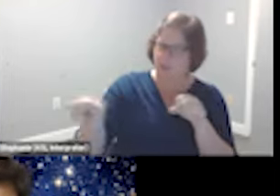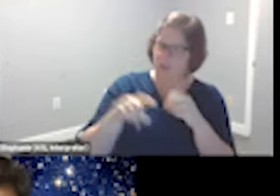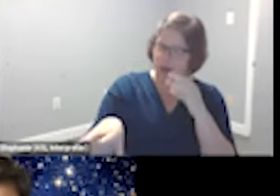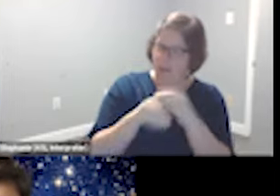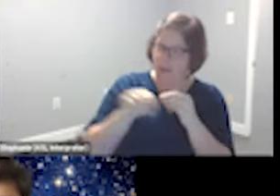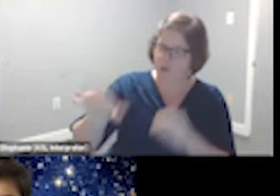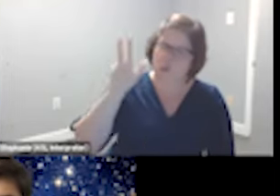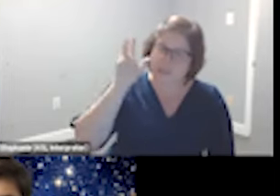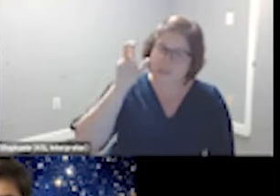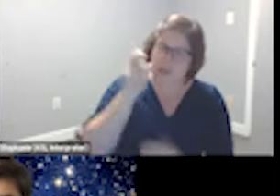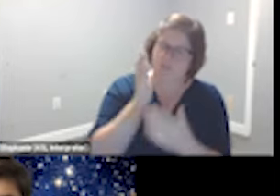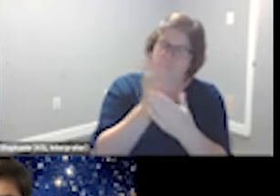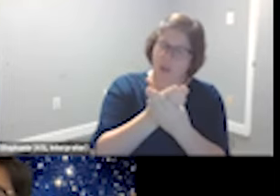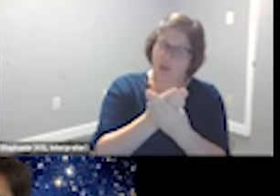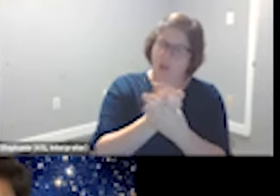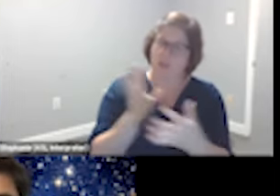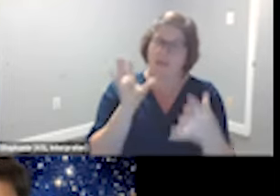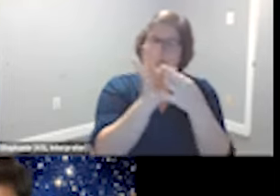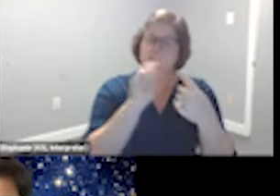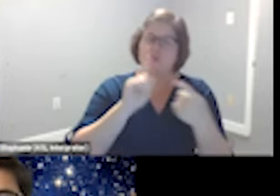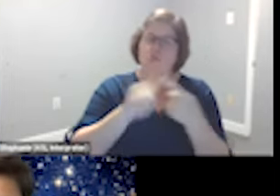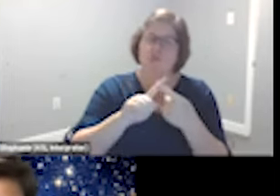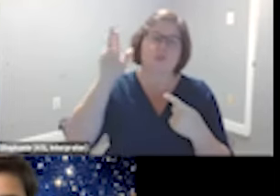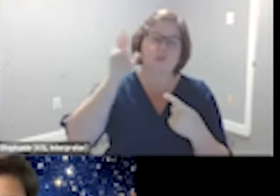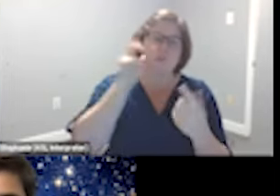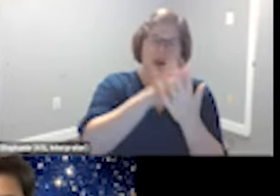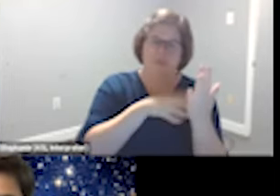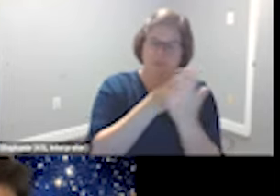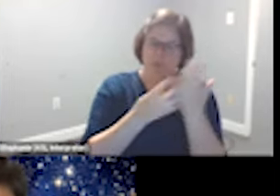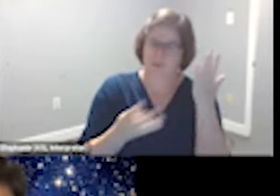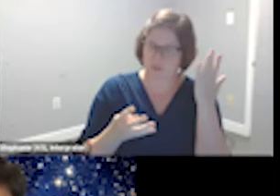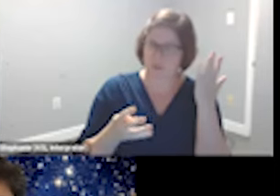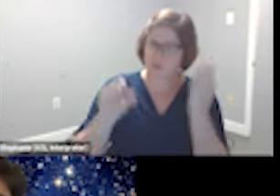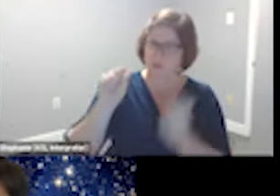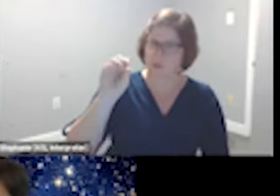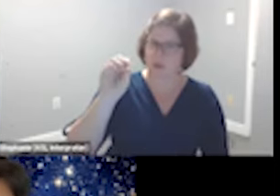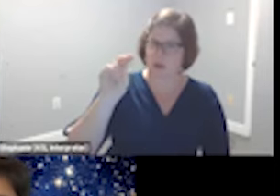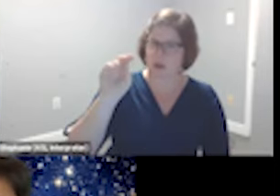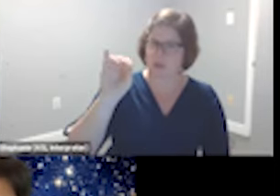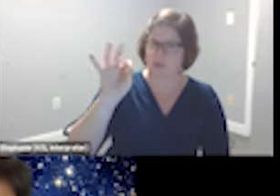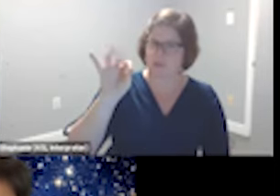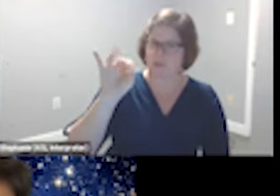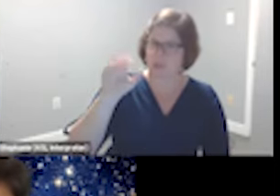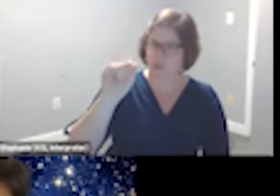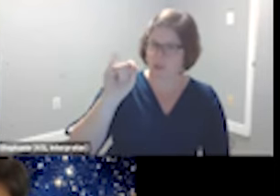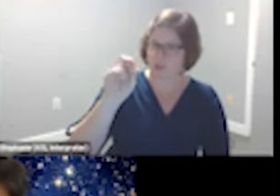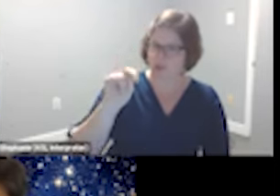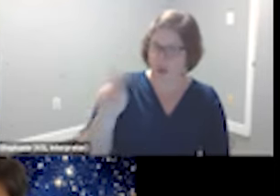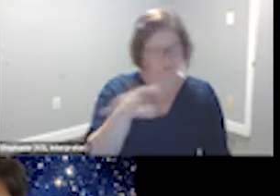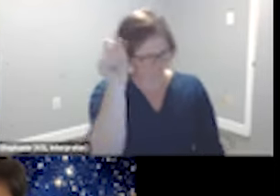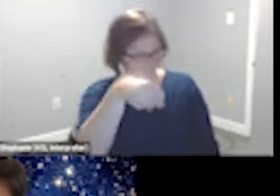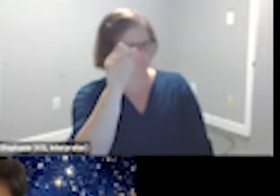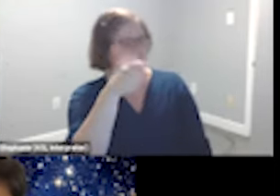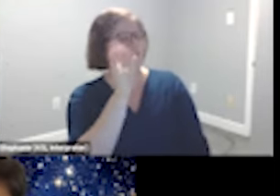or links to the sonification. Some folks are interested in listening to some of those files that you mentioned. Absolutely. So I'll